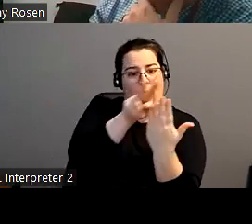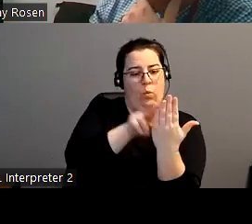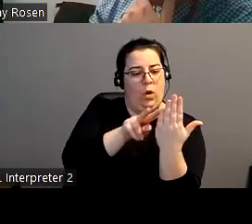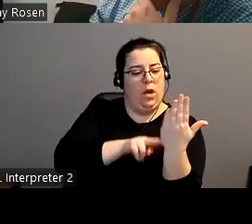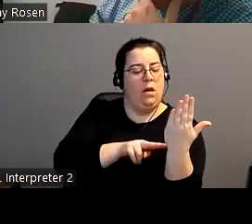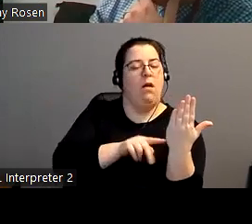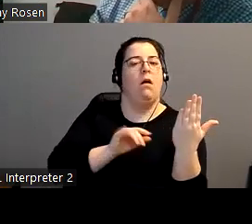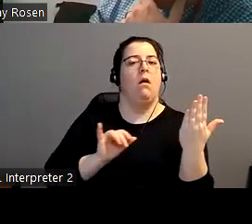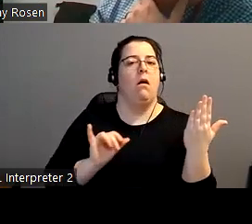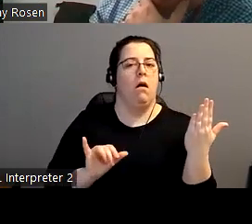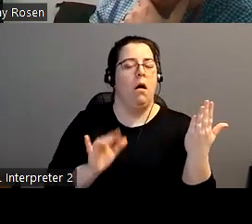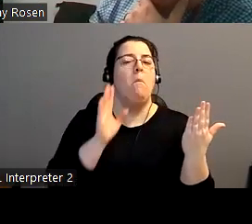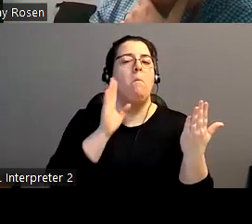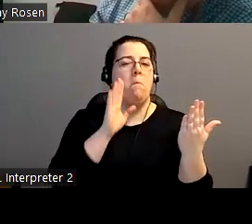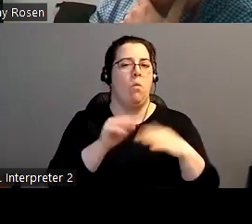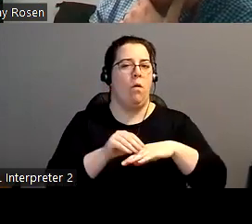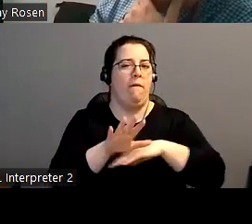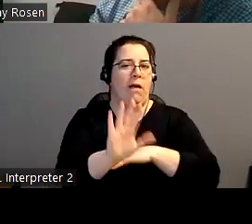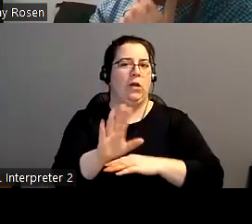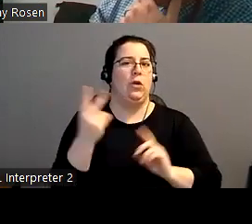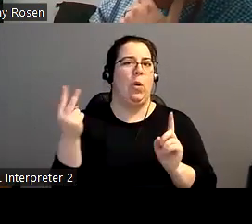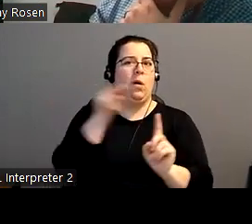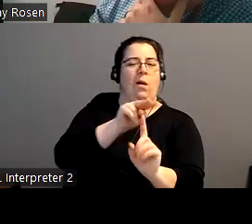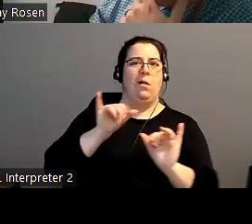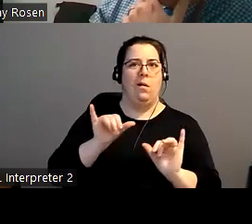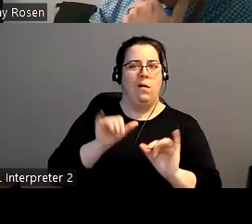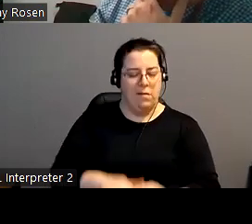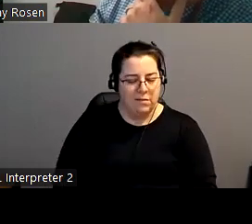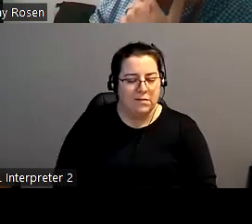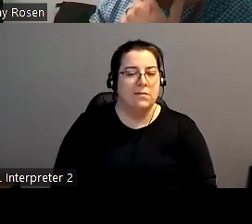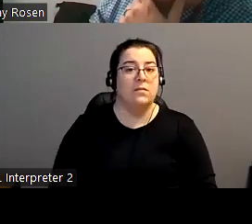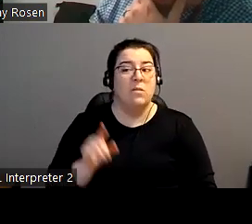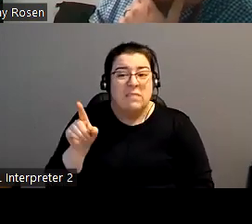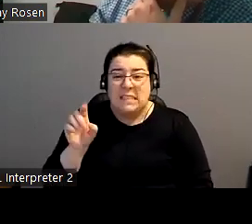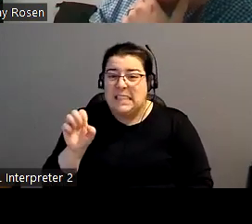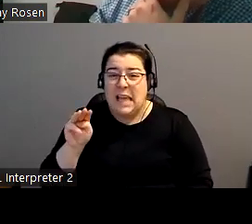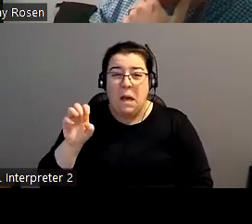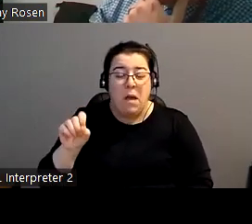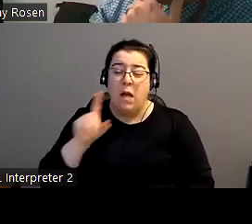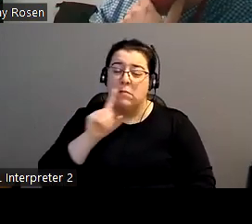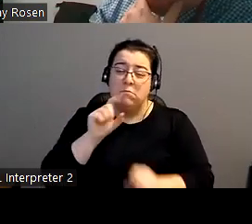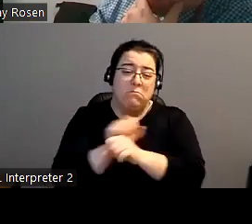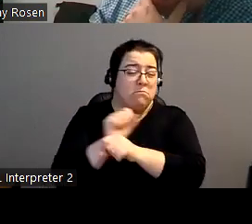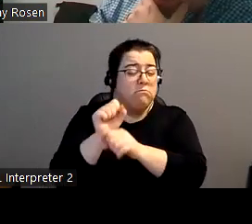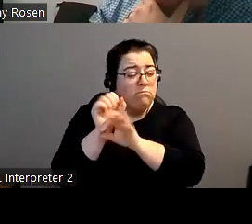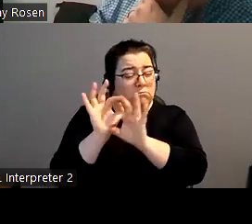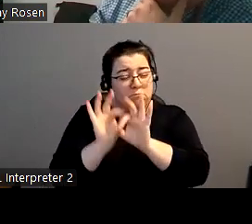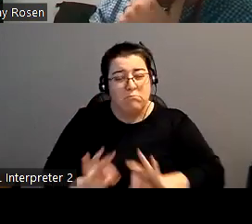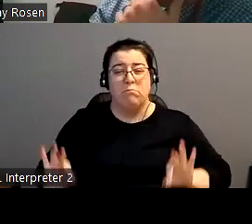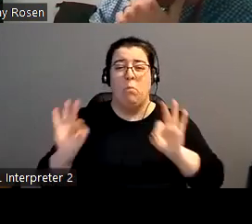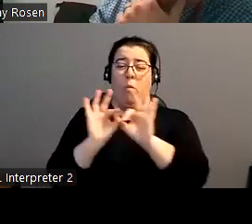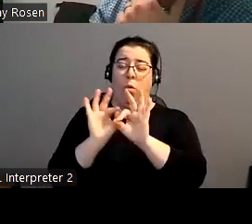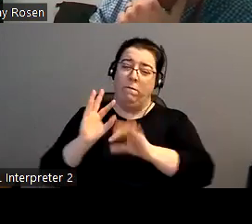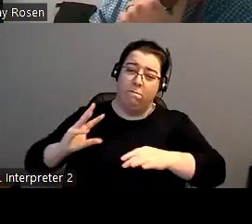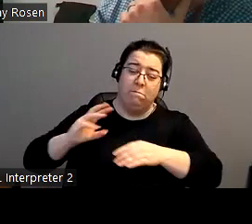the kind of care you provide. And so EMS can play a critical role, and empowering them